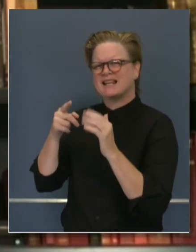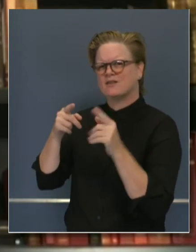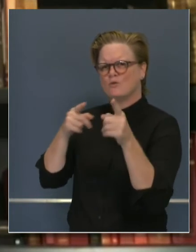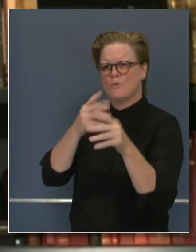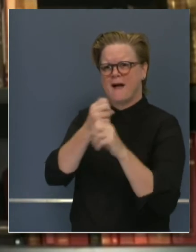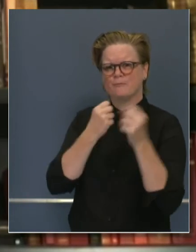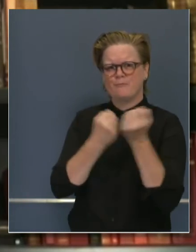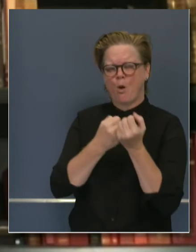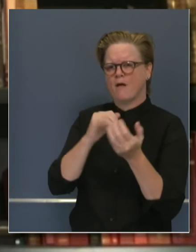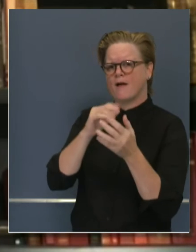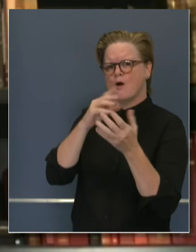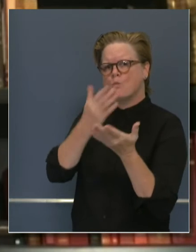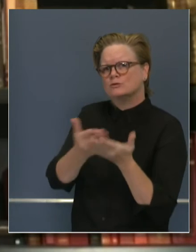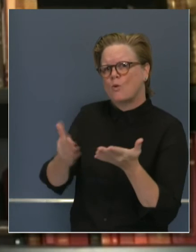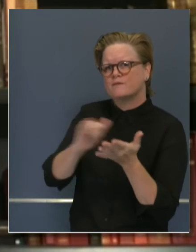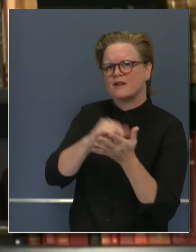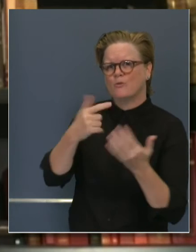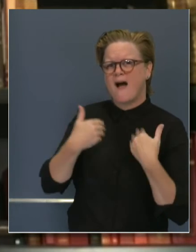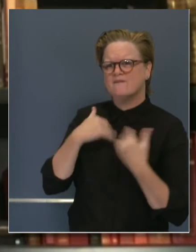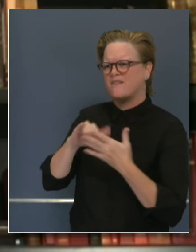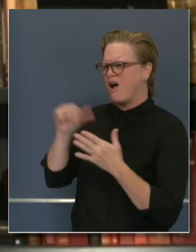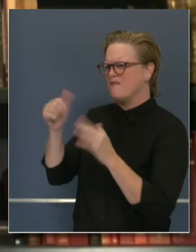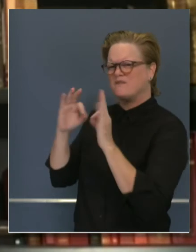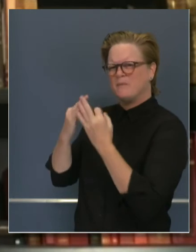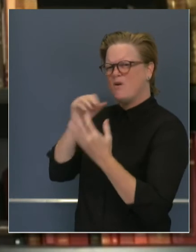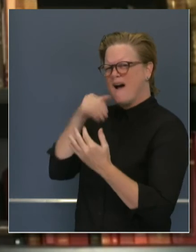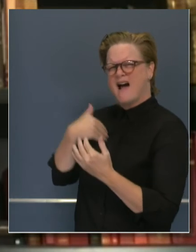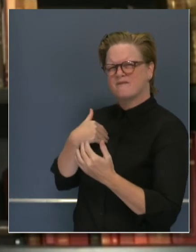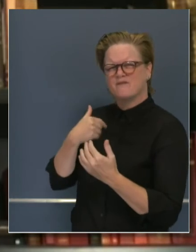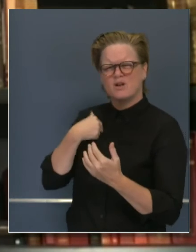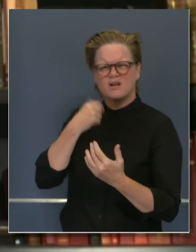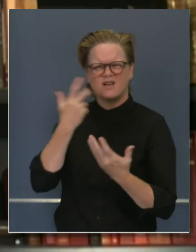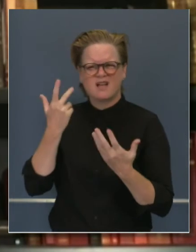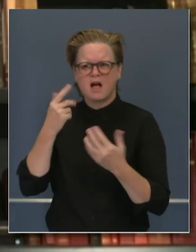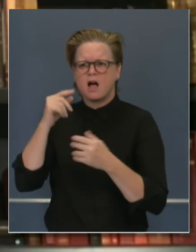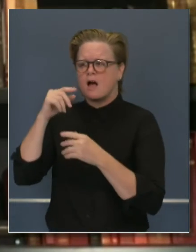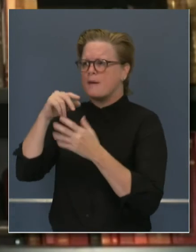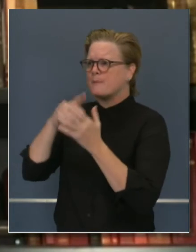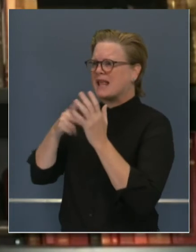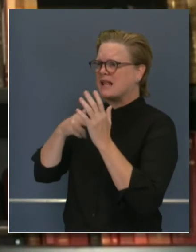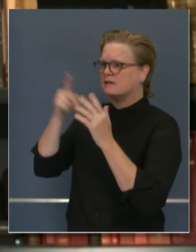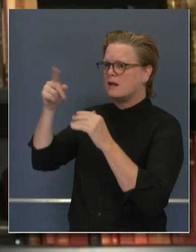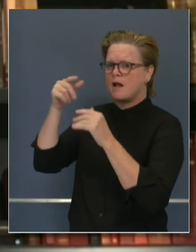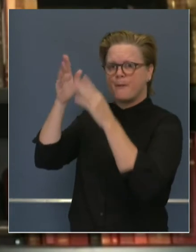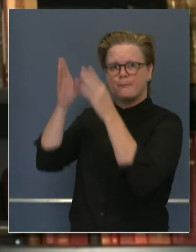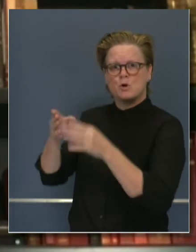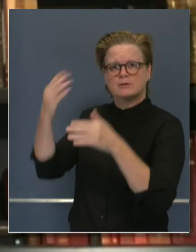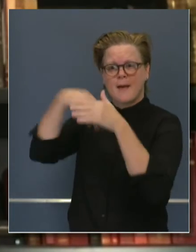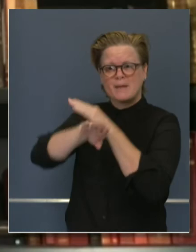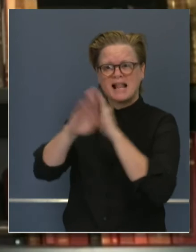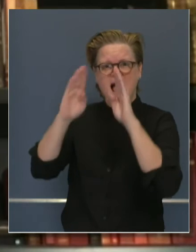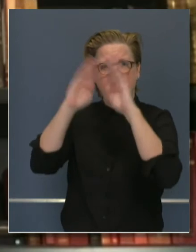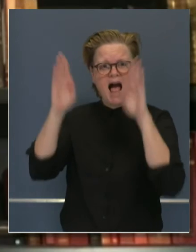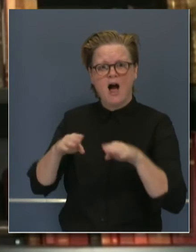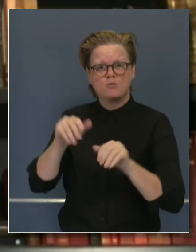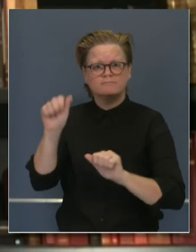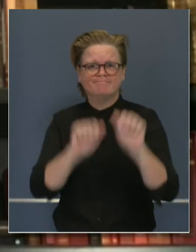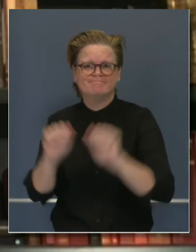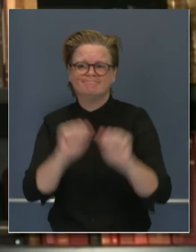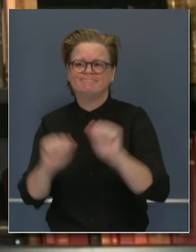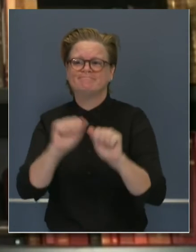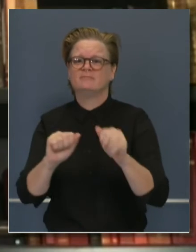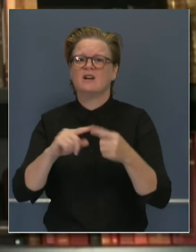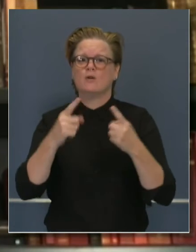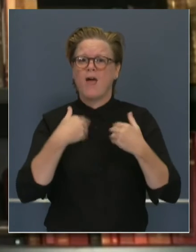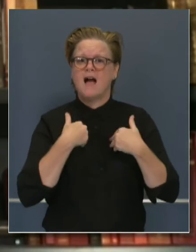in? Do you have other support people, house cleaners, or child care assistants that help with your children? And are you considering sending the